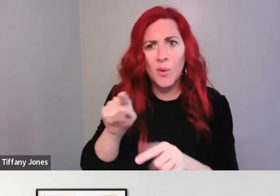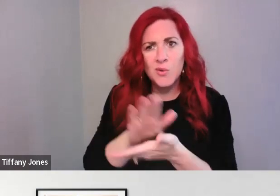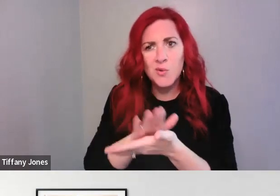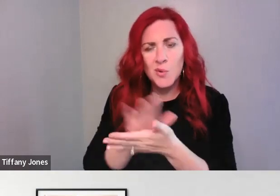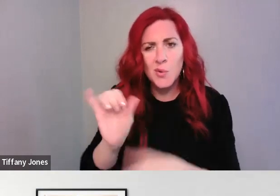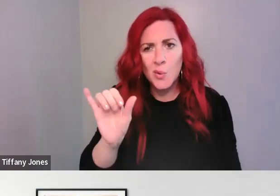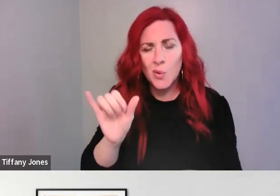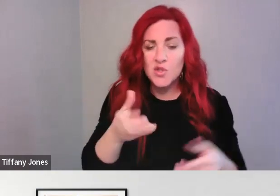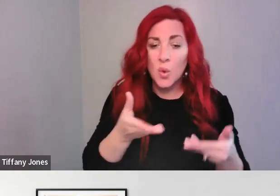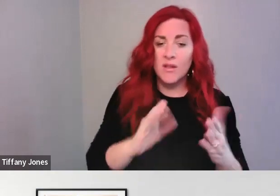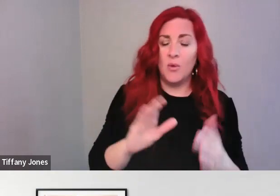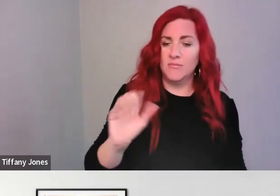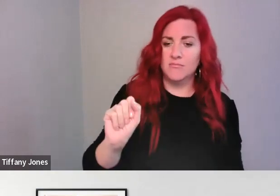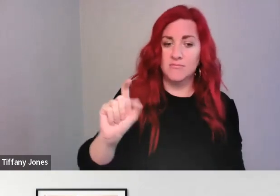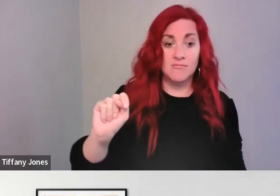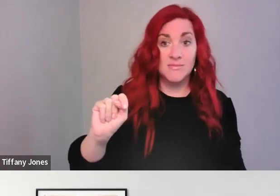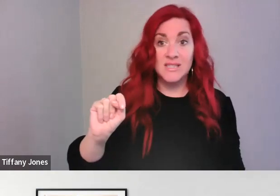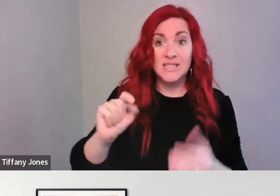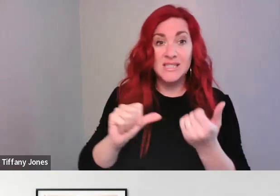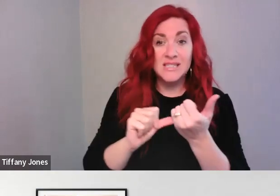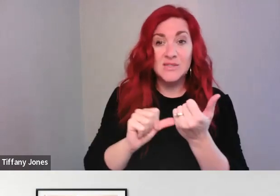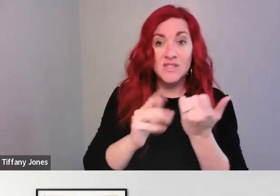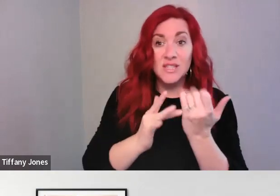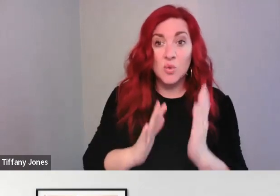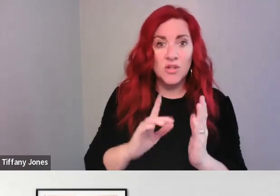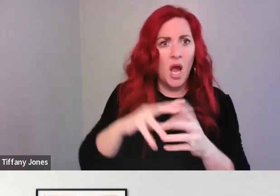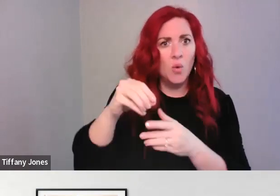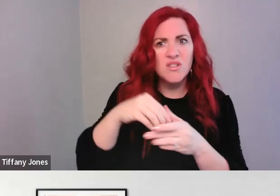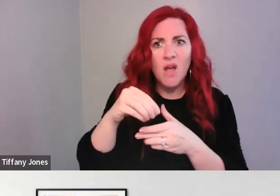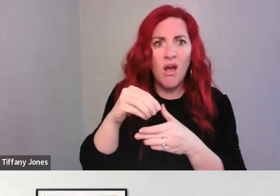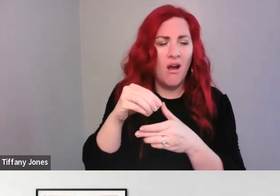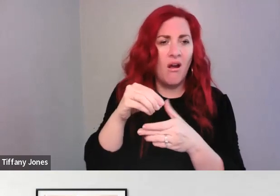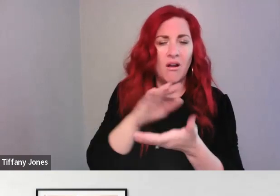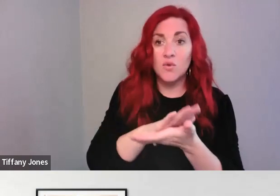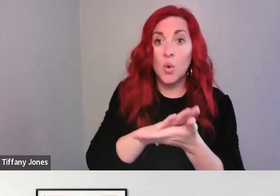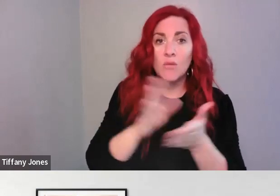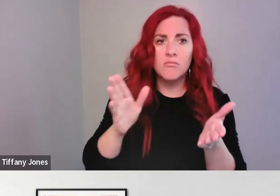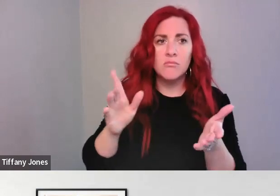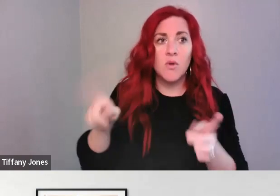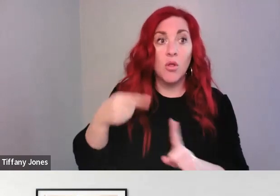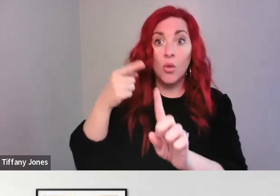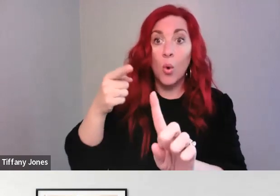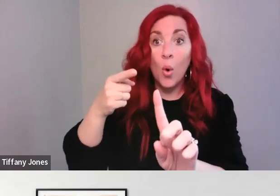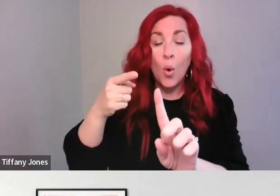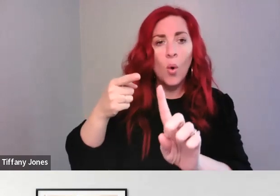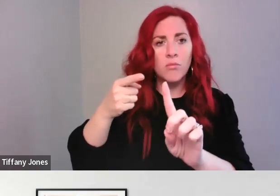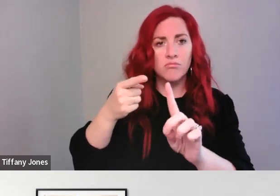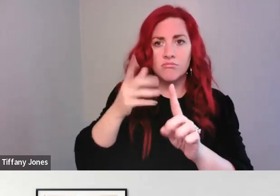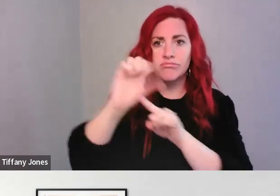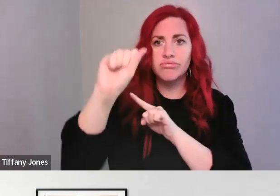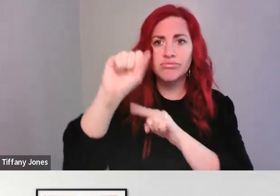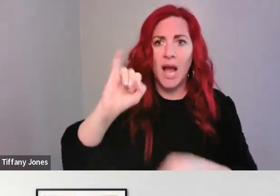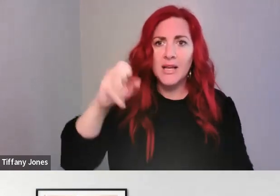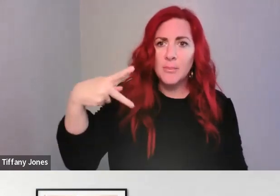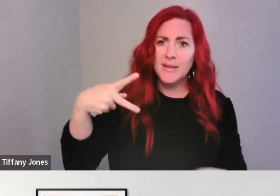outside of school will help advance their progress toward their IEP goals when they're in school. So just kind of think through,